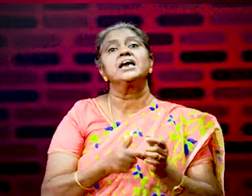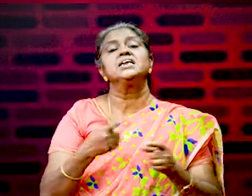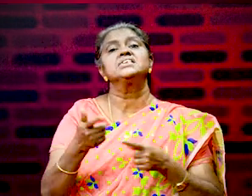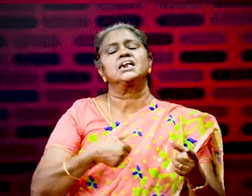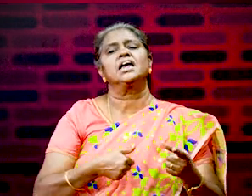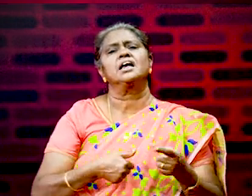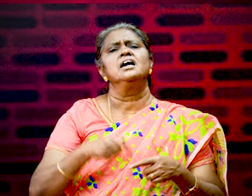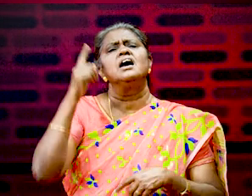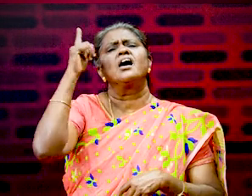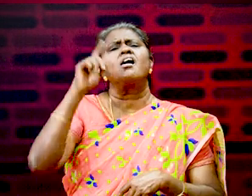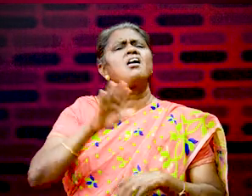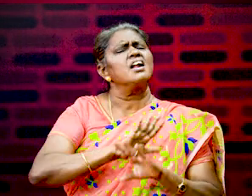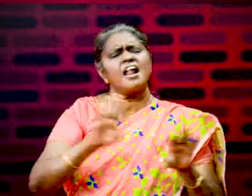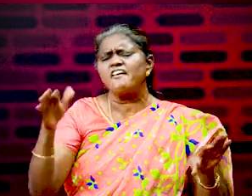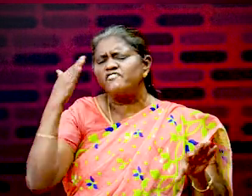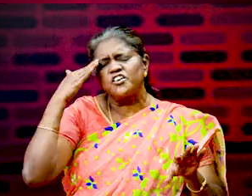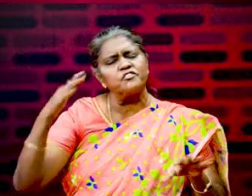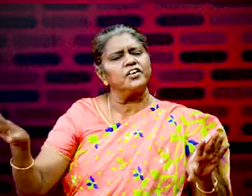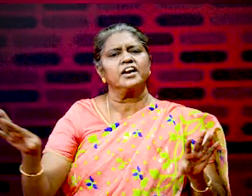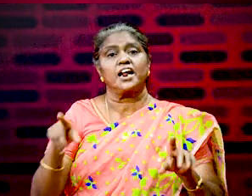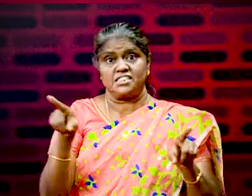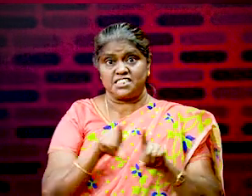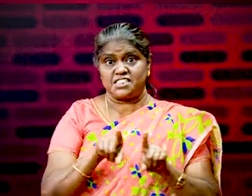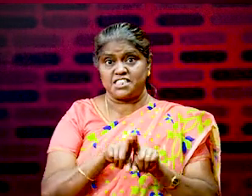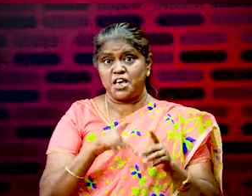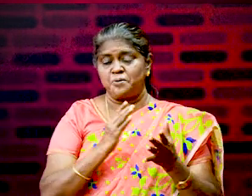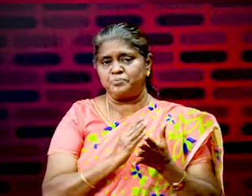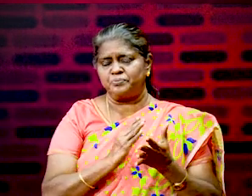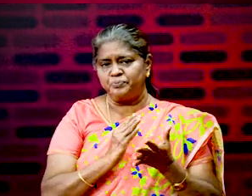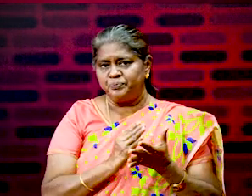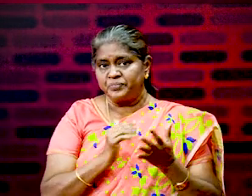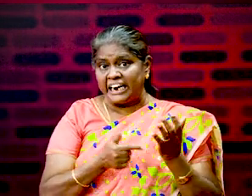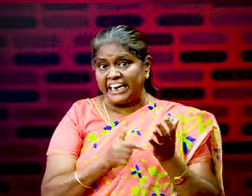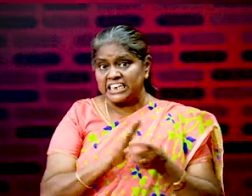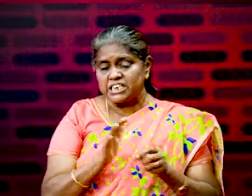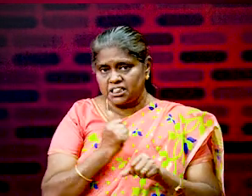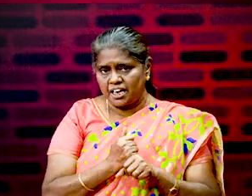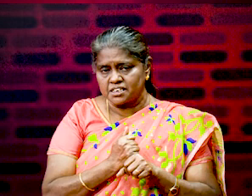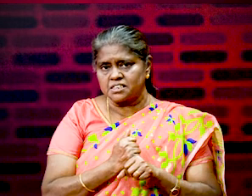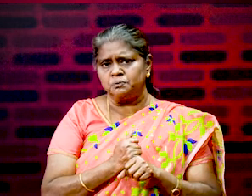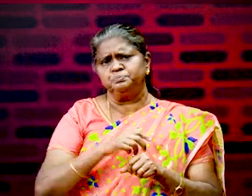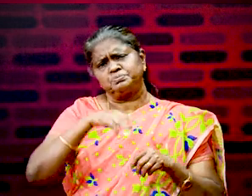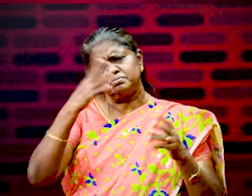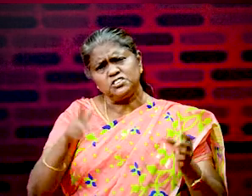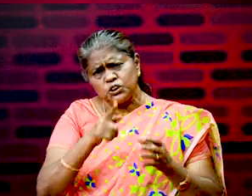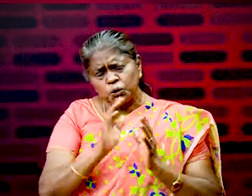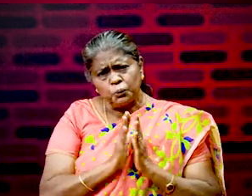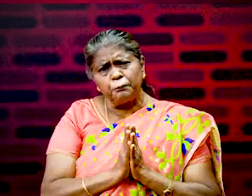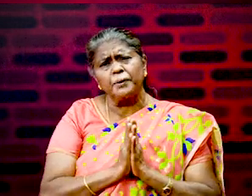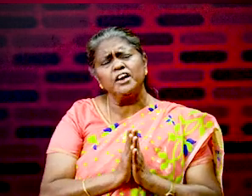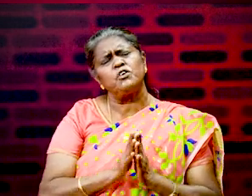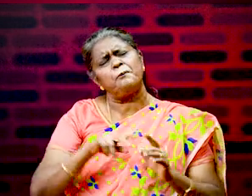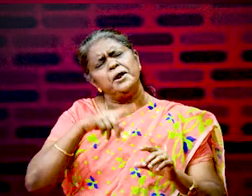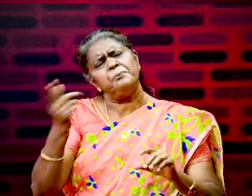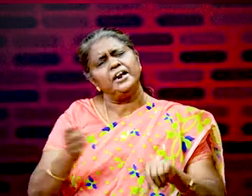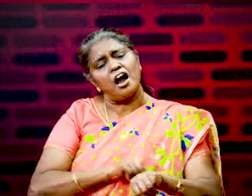hours together. God will not forget it. He will recompense your work and you will receive a reward. You